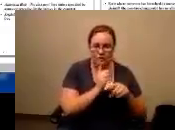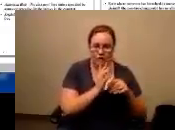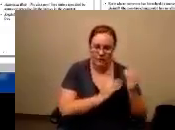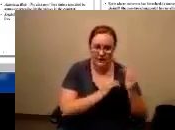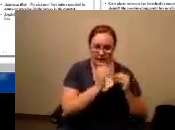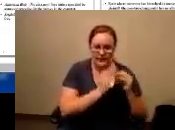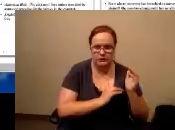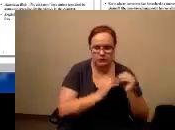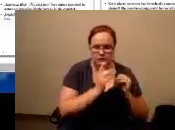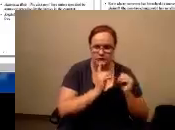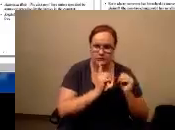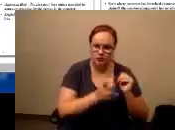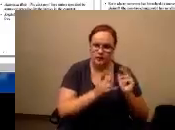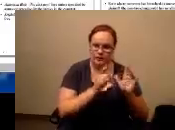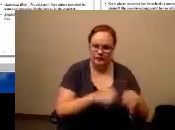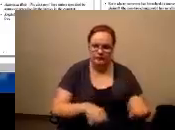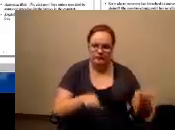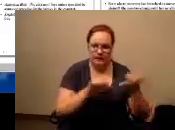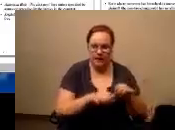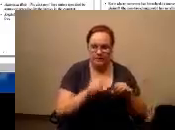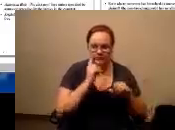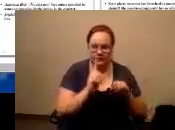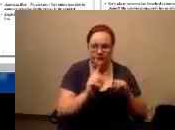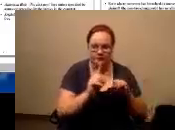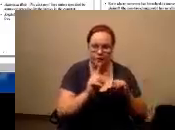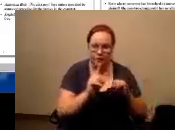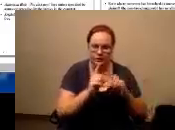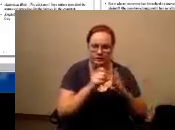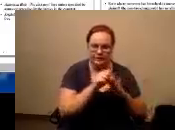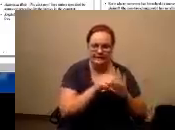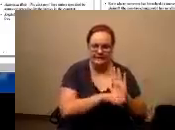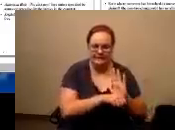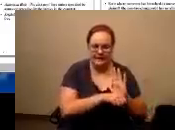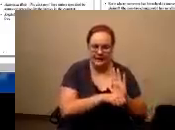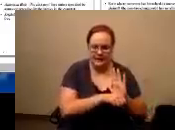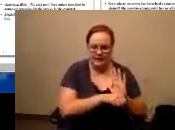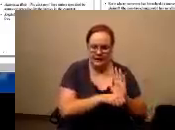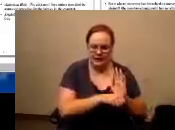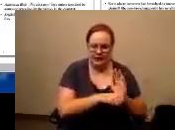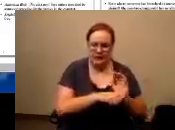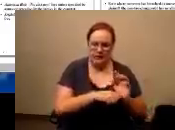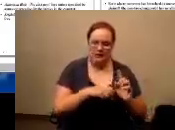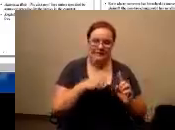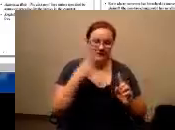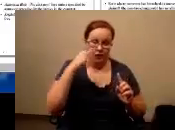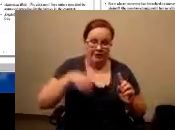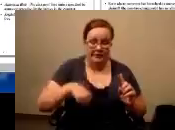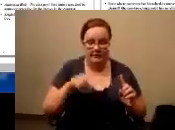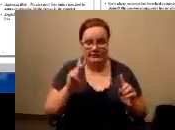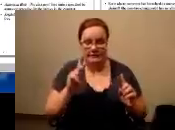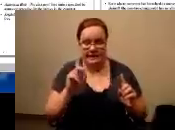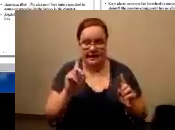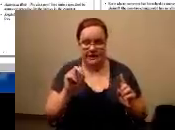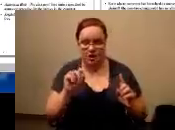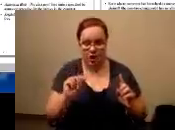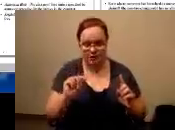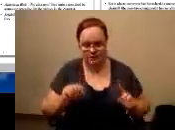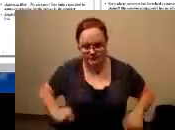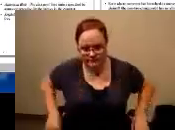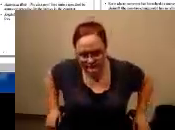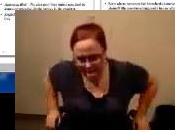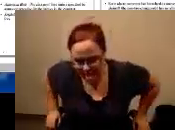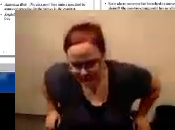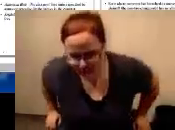built, it is really common for the state, in this case KDOT, I'm going to